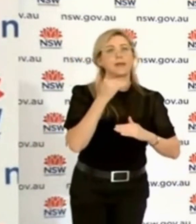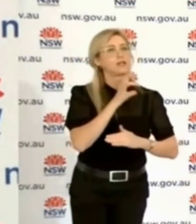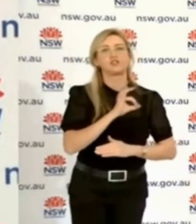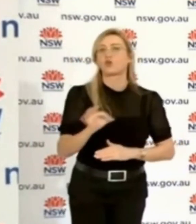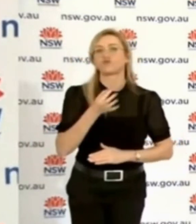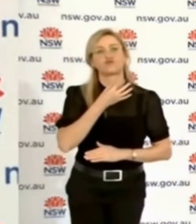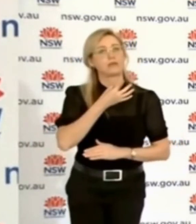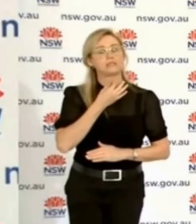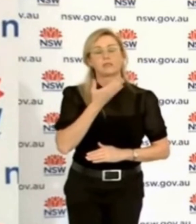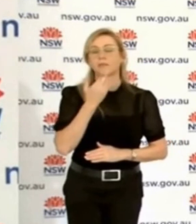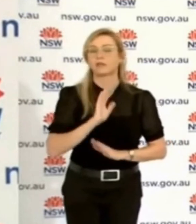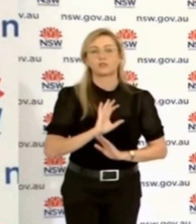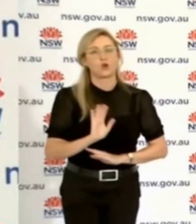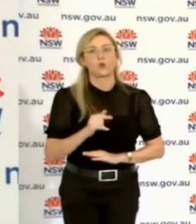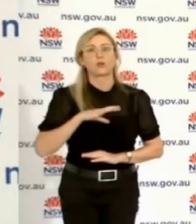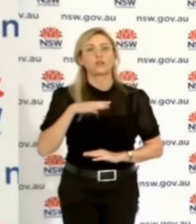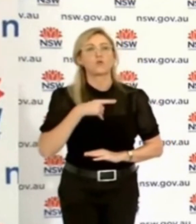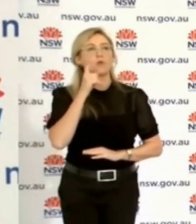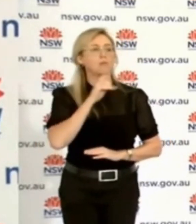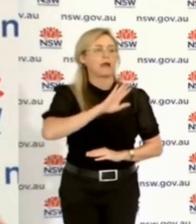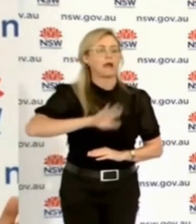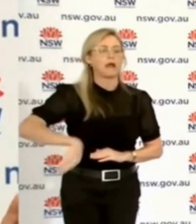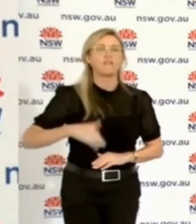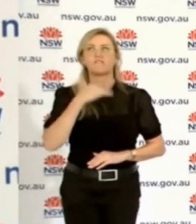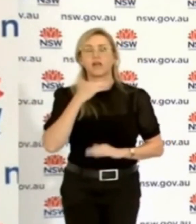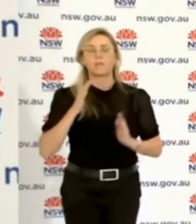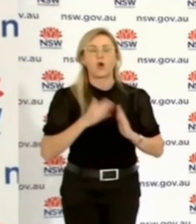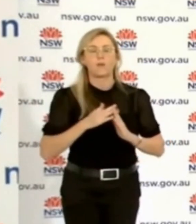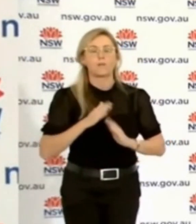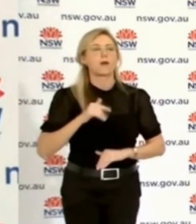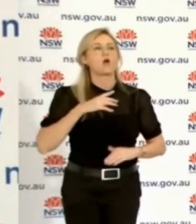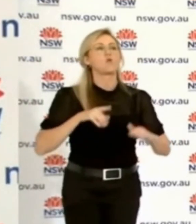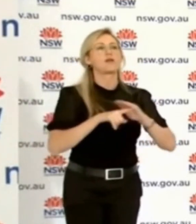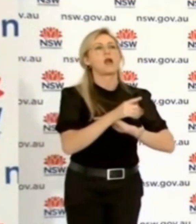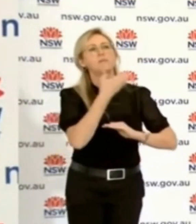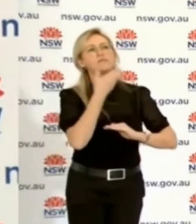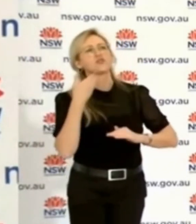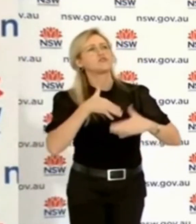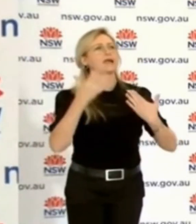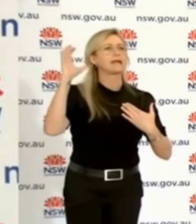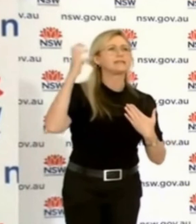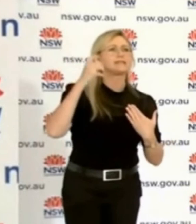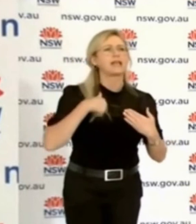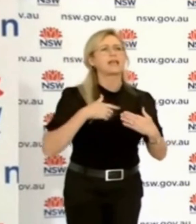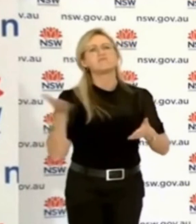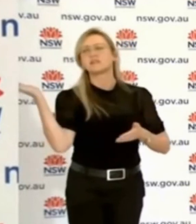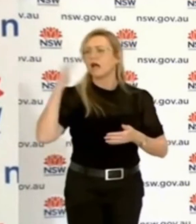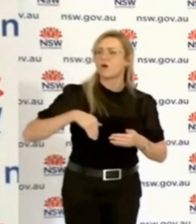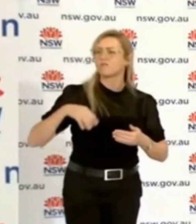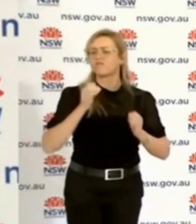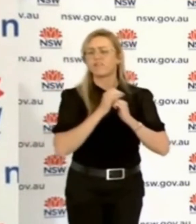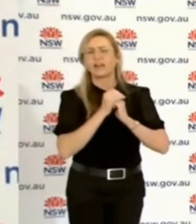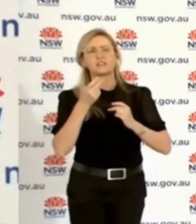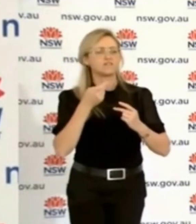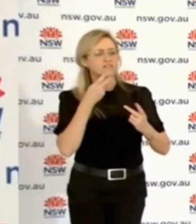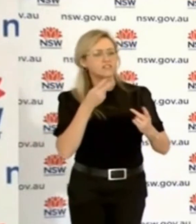period. We do not need any super spreading events. We do not need any seeding in the regions. We just do not need anything else as we work